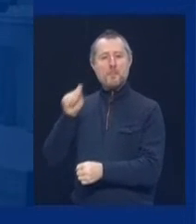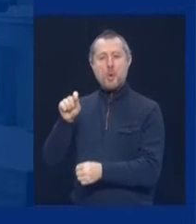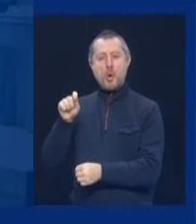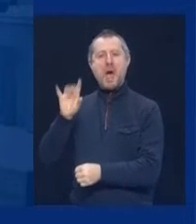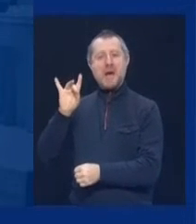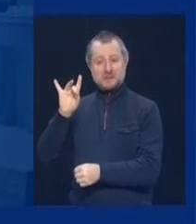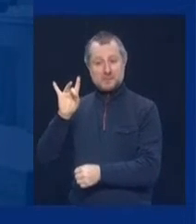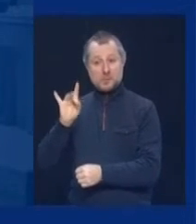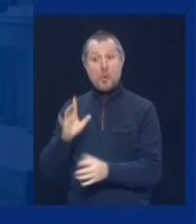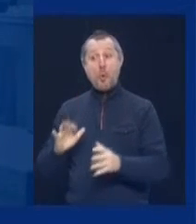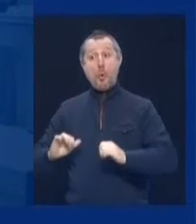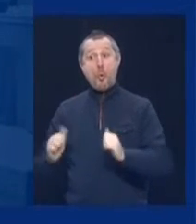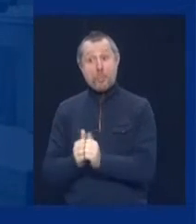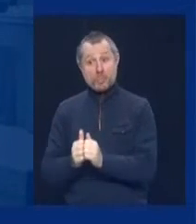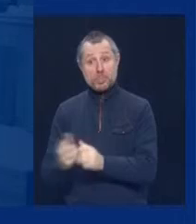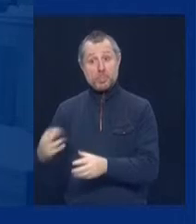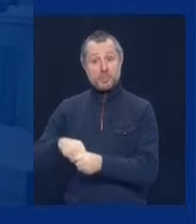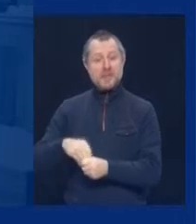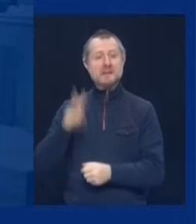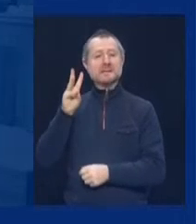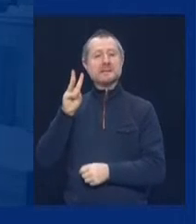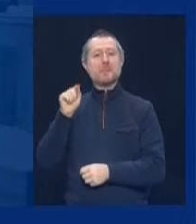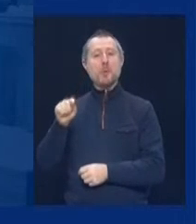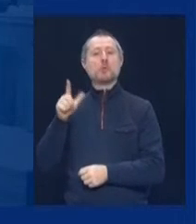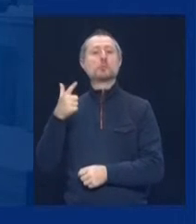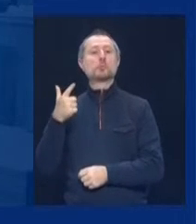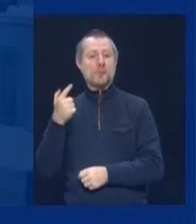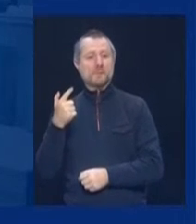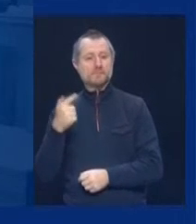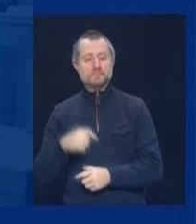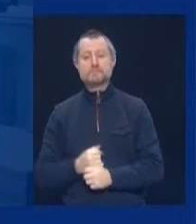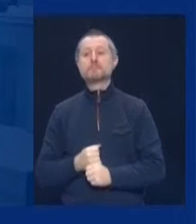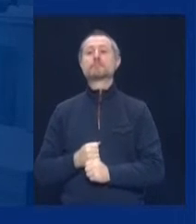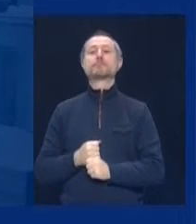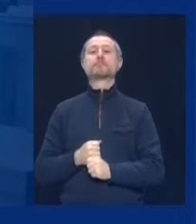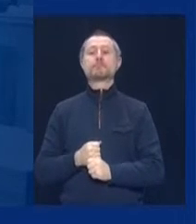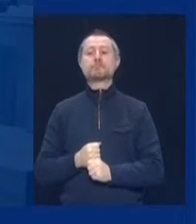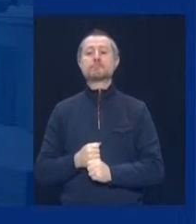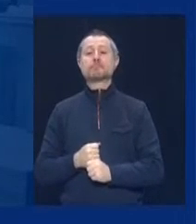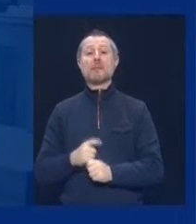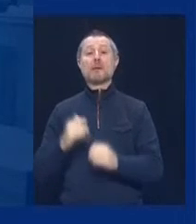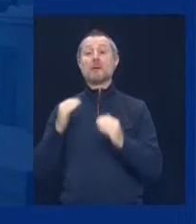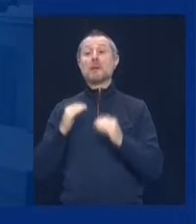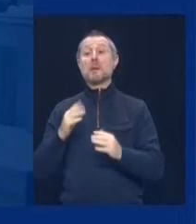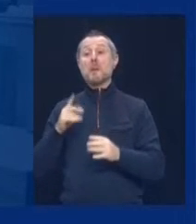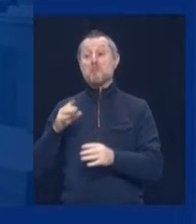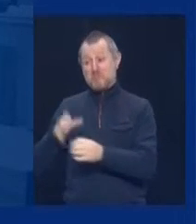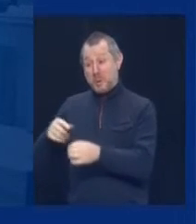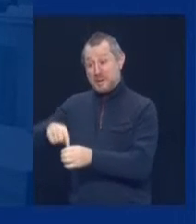microcluster, 6.2. Microcluster positivity, 7.